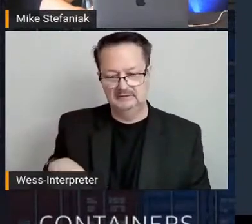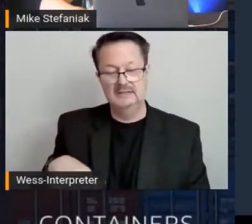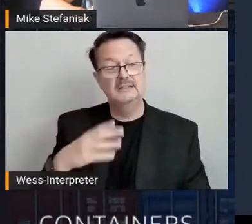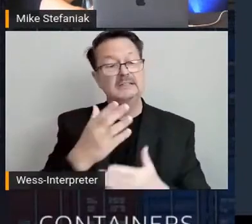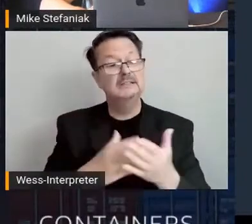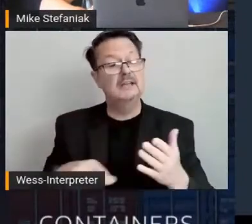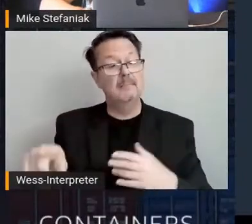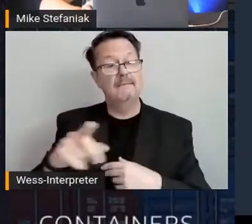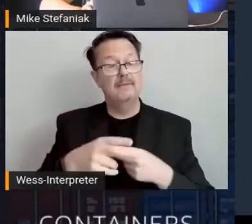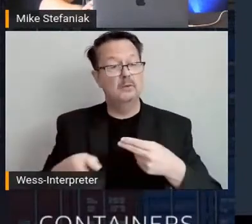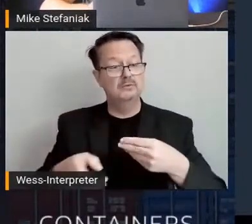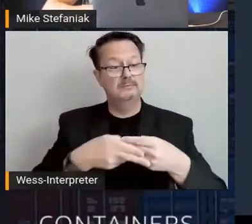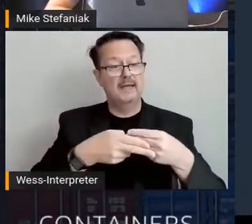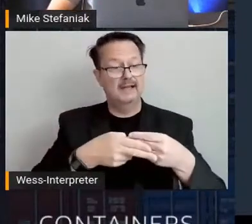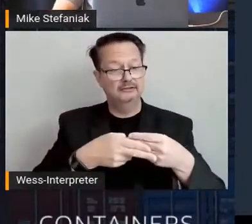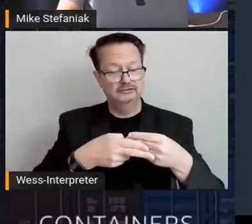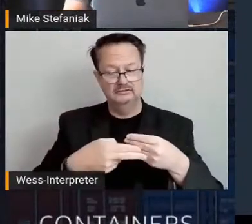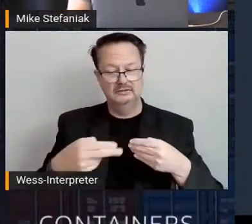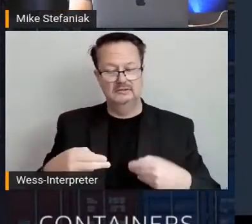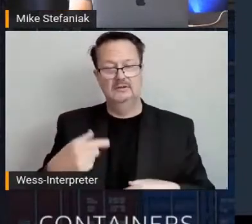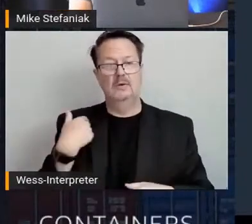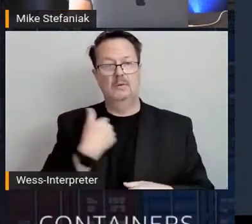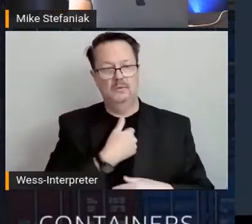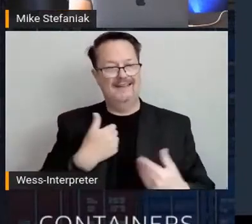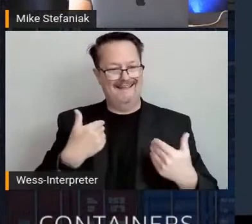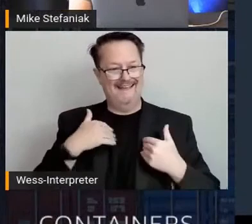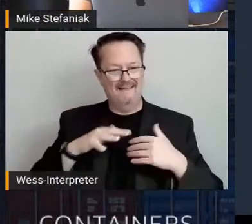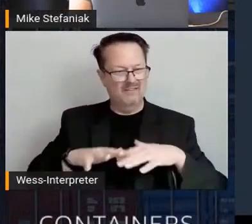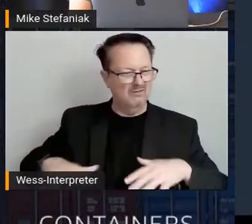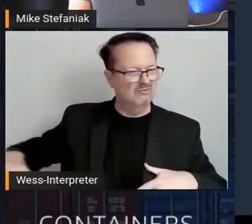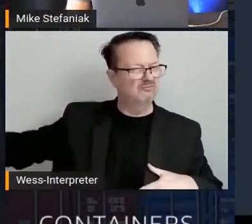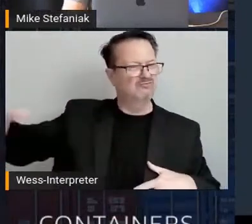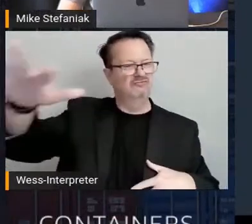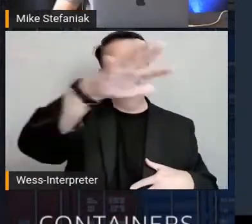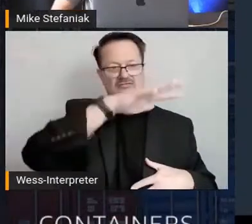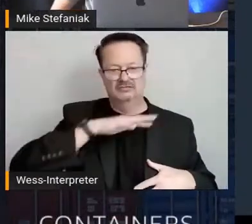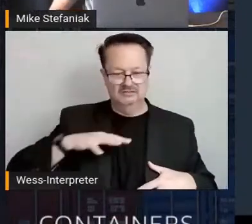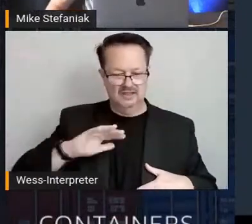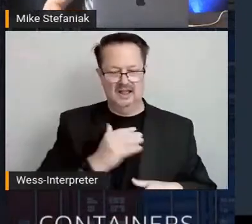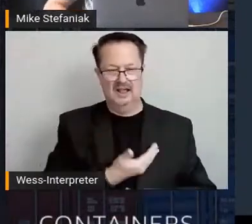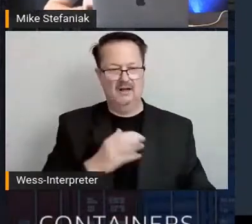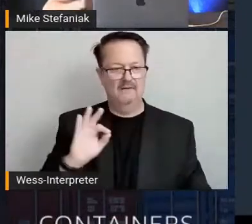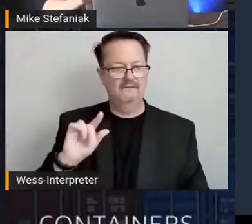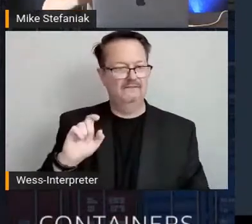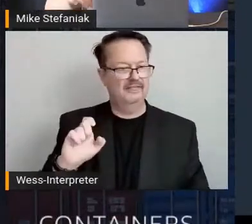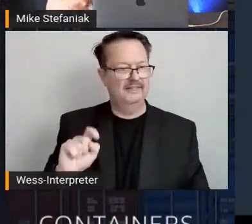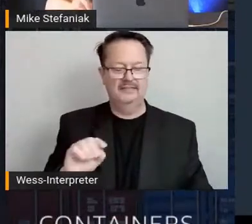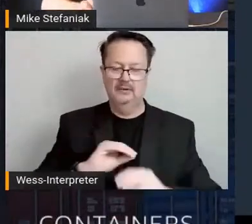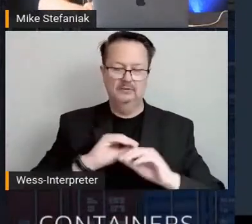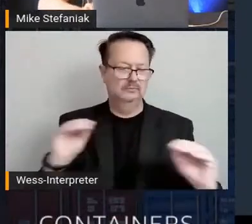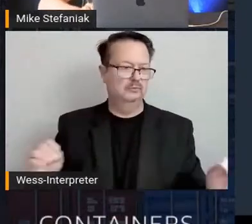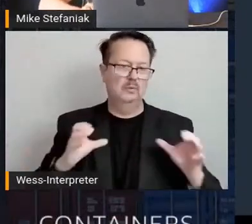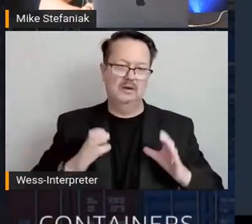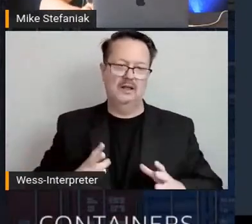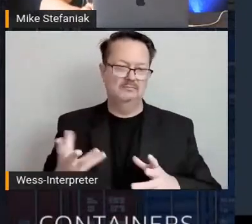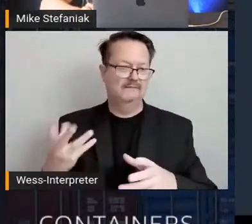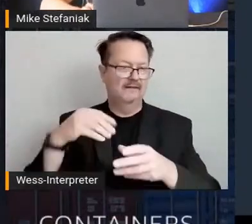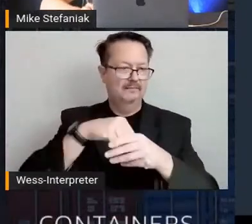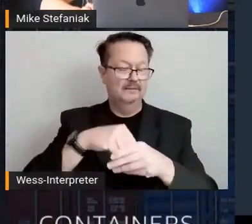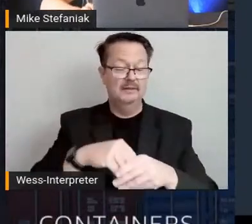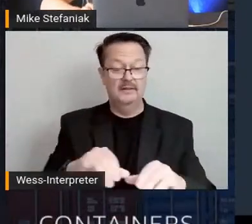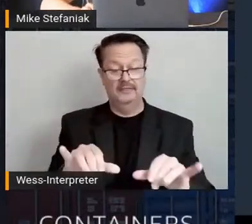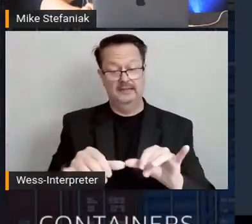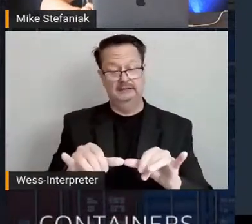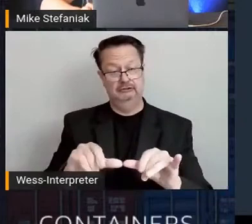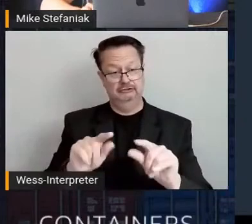of the patches that we roll out across our fleet, there is typically no customer involvement. Our engineering